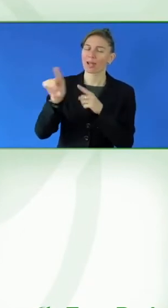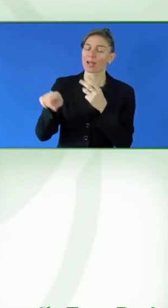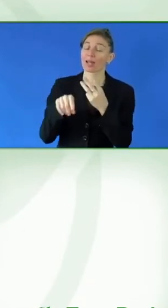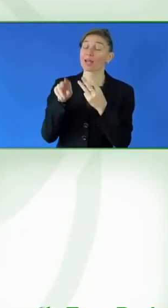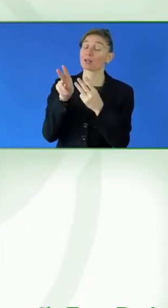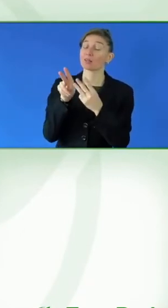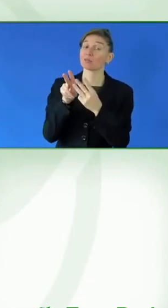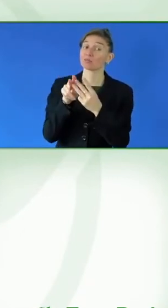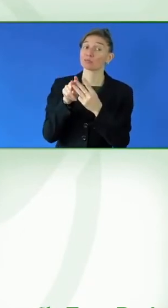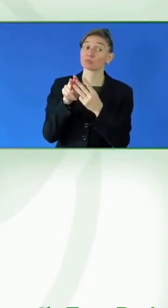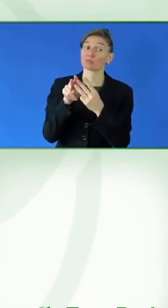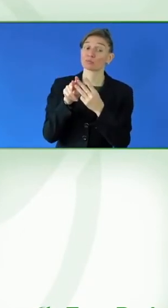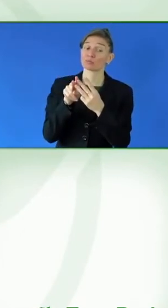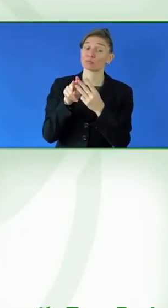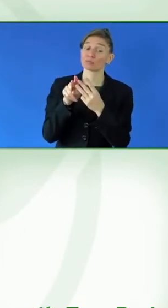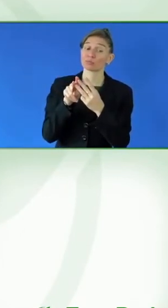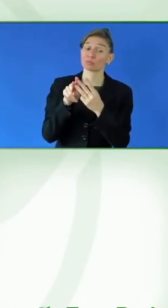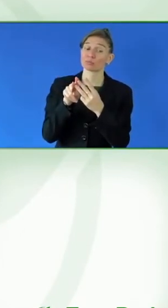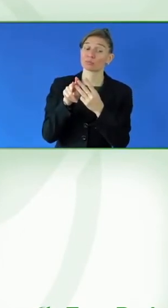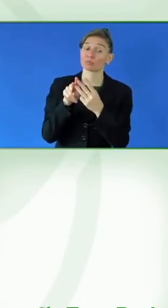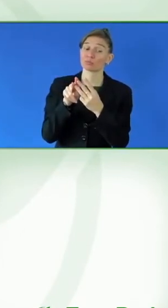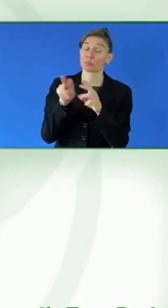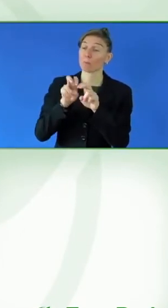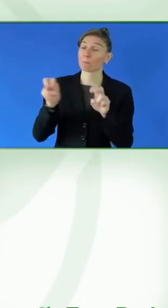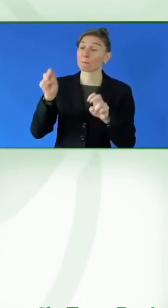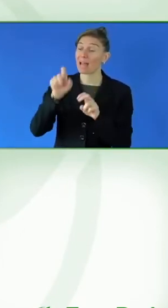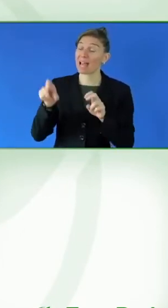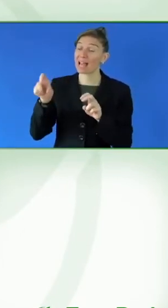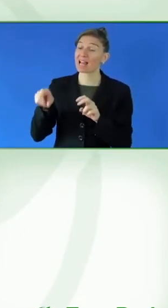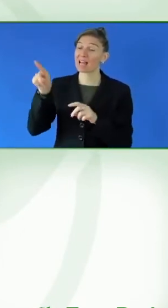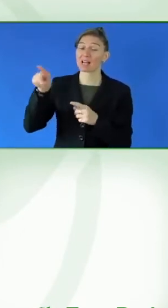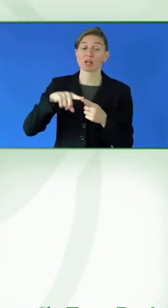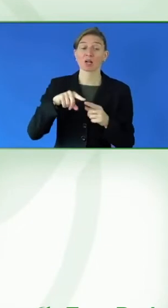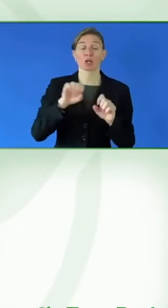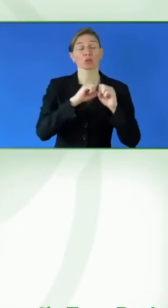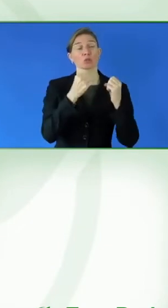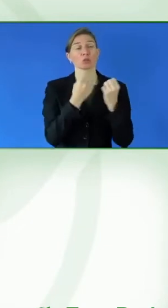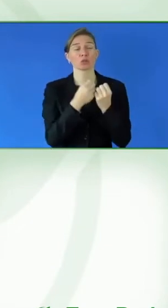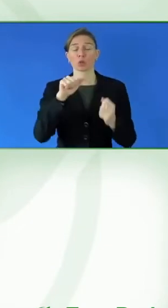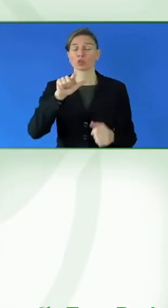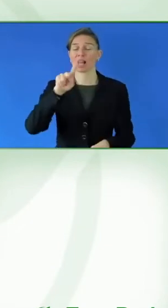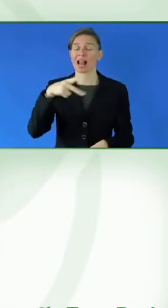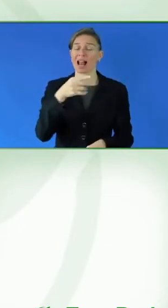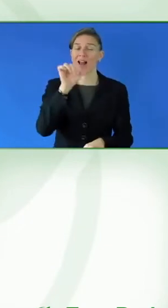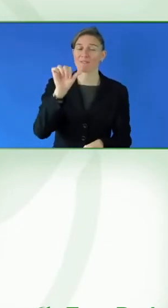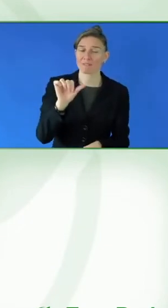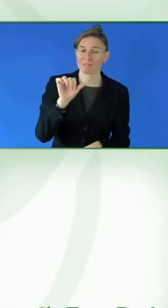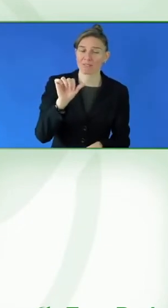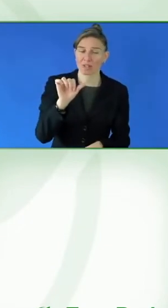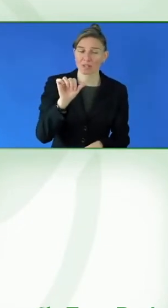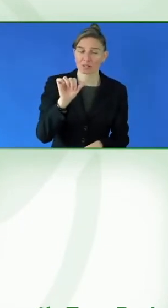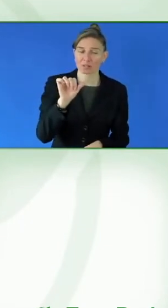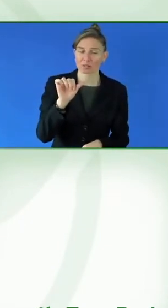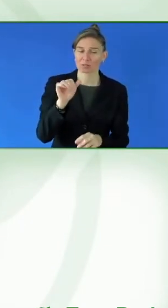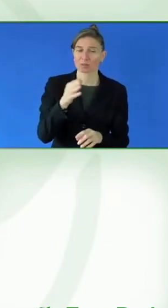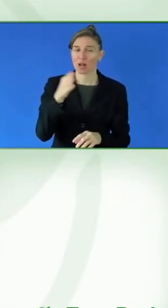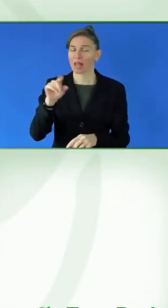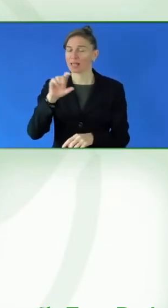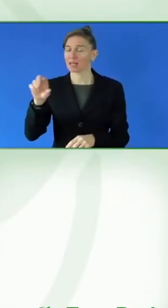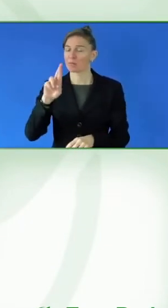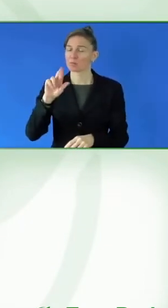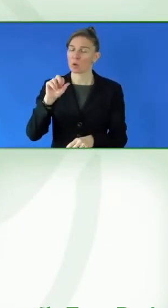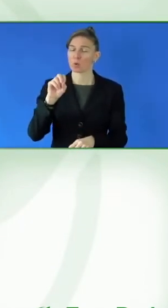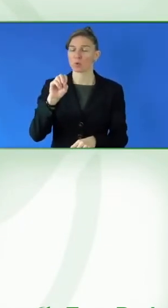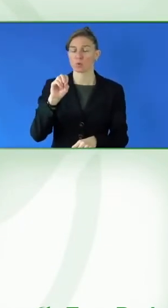two other panelists from Social Alpha, we have Ankita Shirodariya, and from the ONI network,